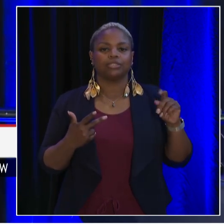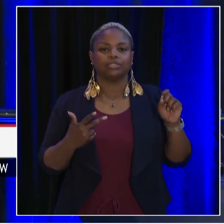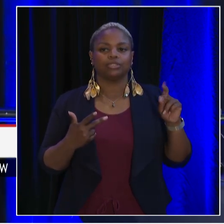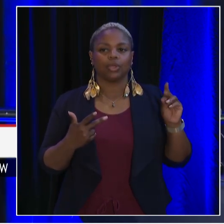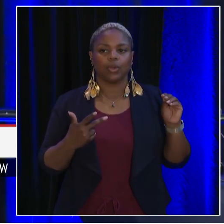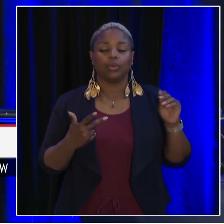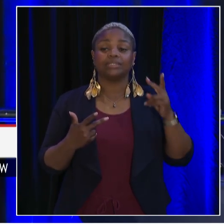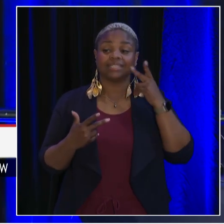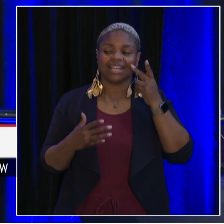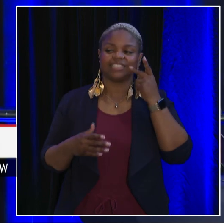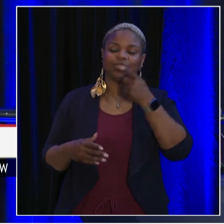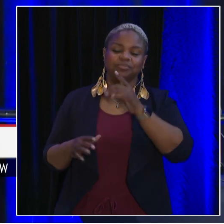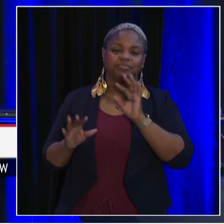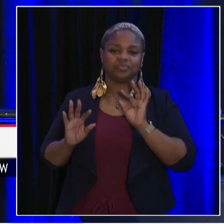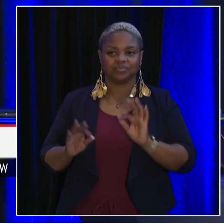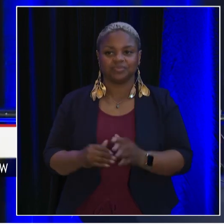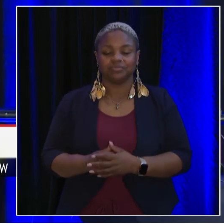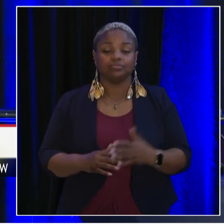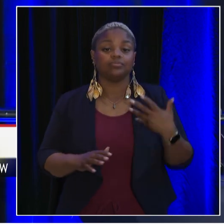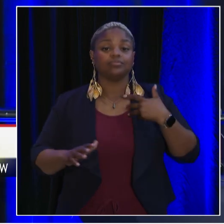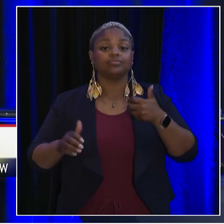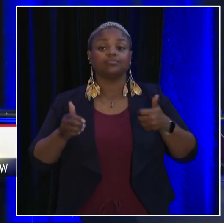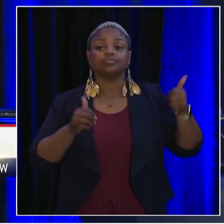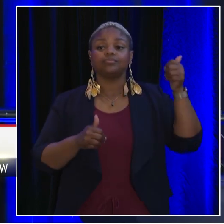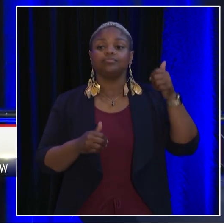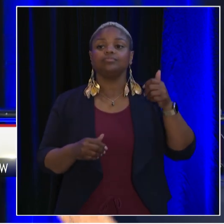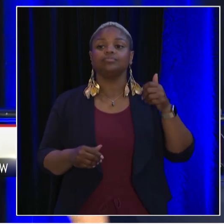Our Chief of Police, Pamela Smith.